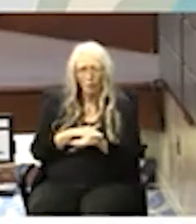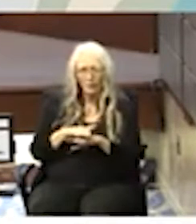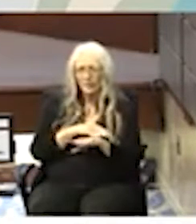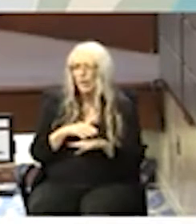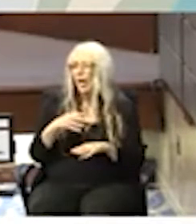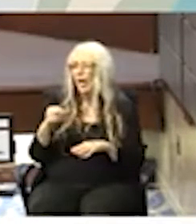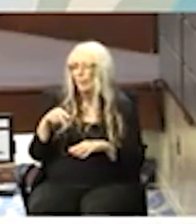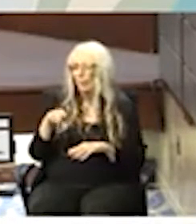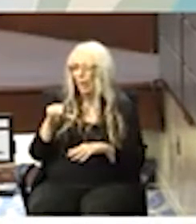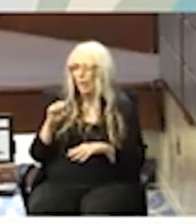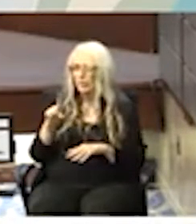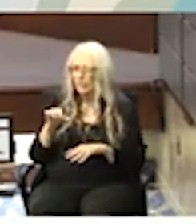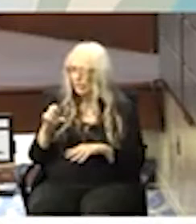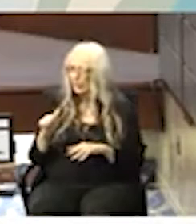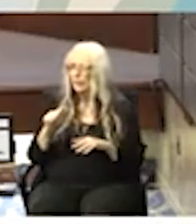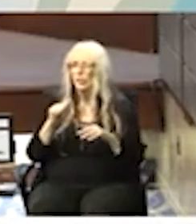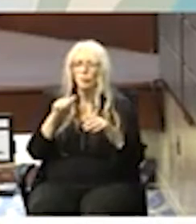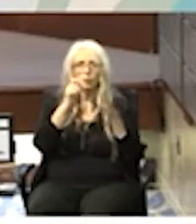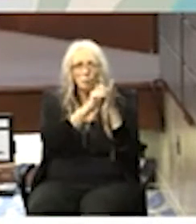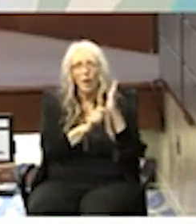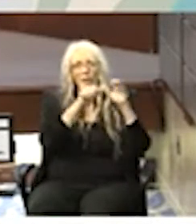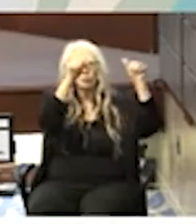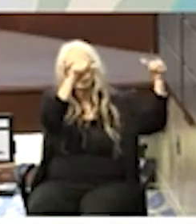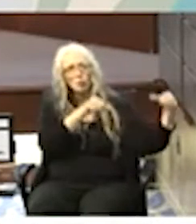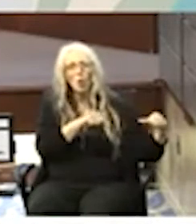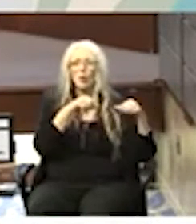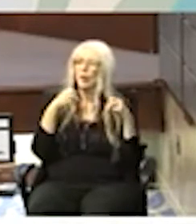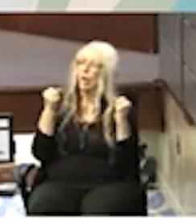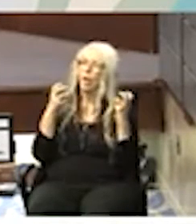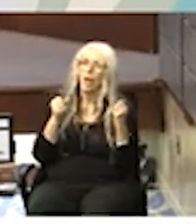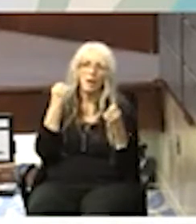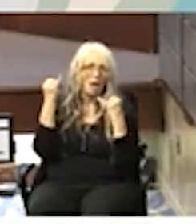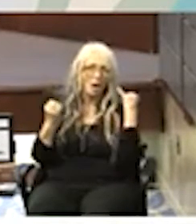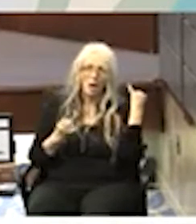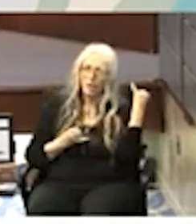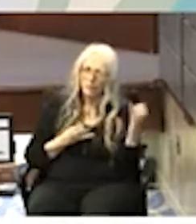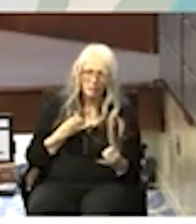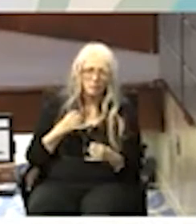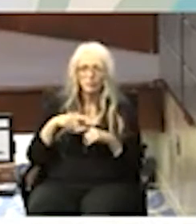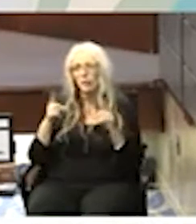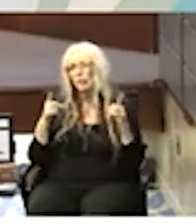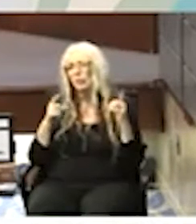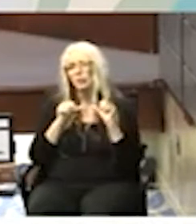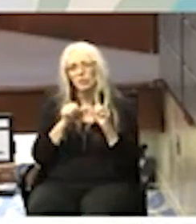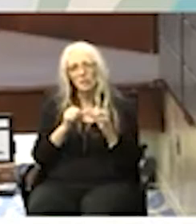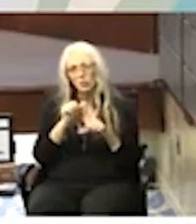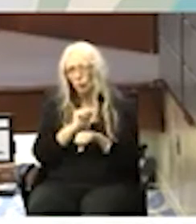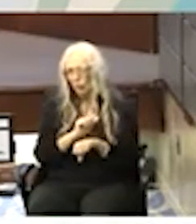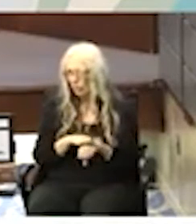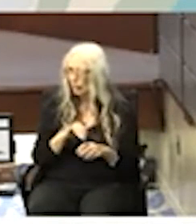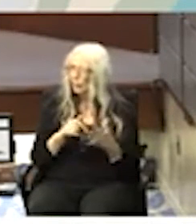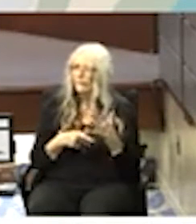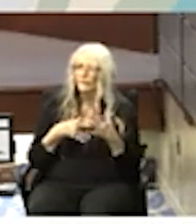potential plaza, looking at lighting, scoreboards. We've got a lot to dive into to continue there, but we do feel that there is a